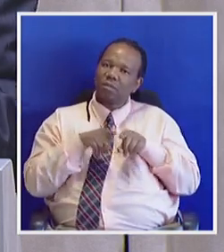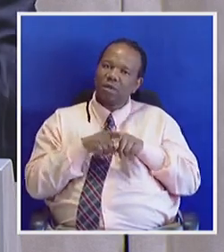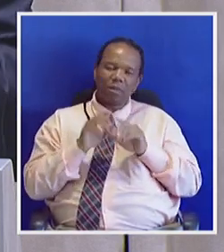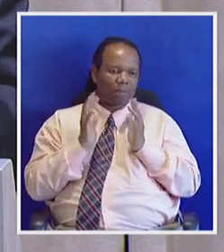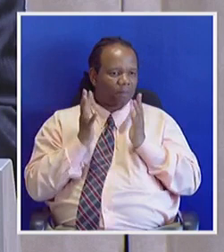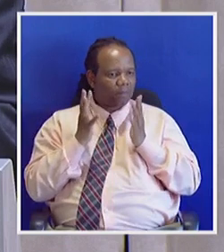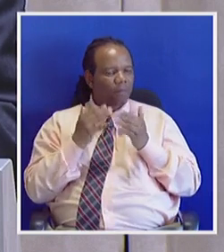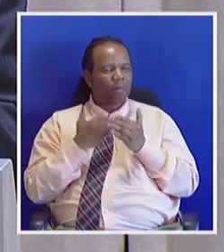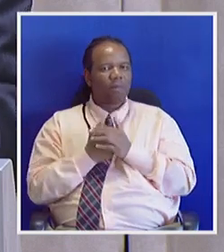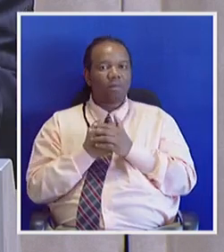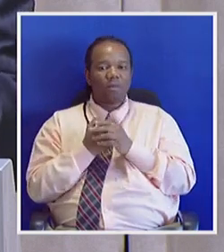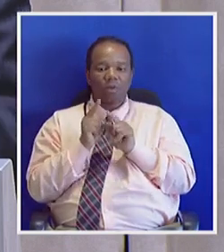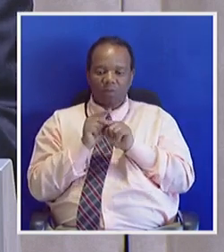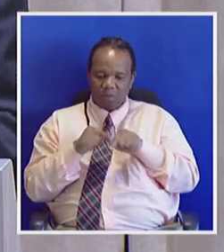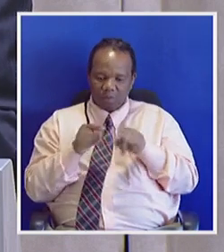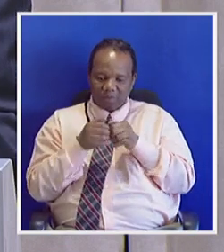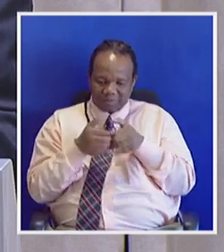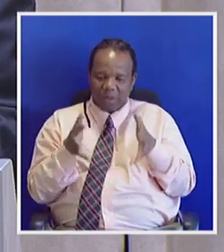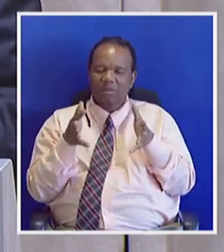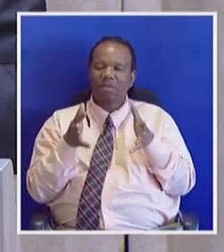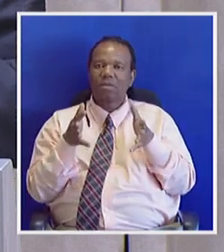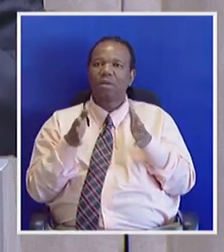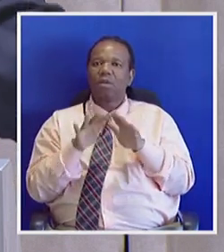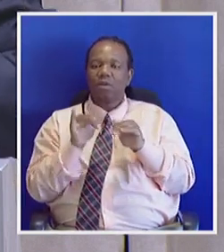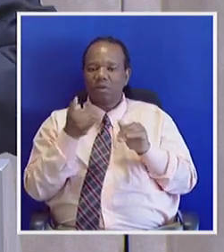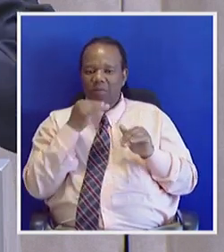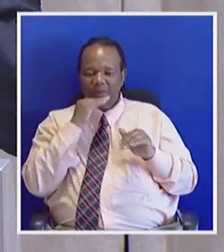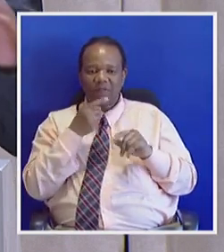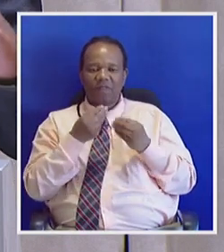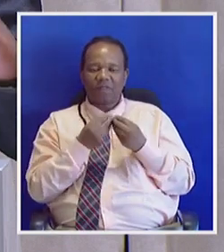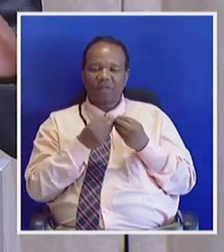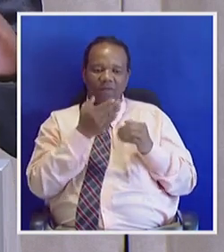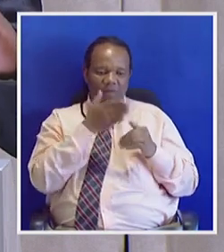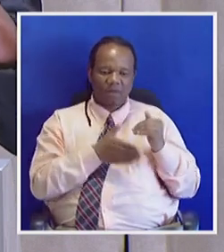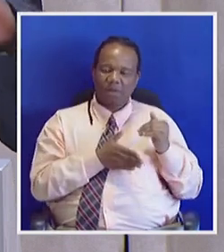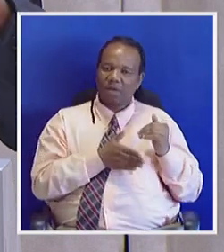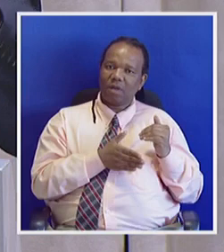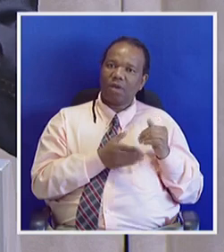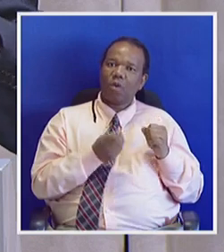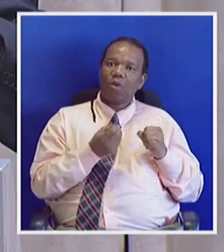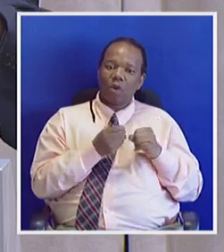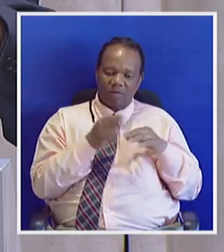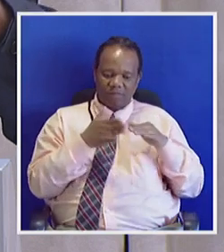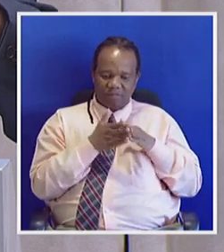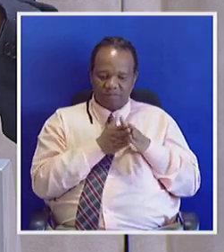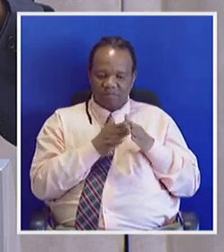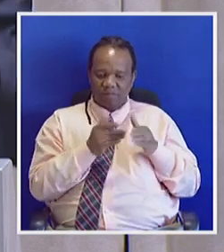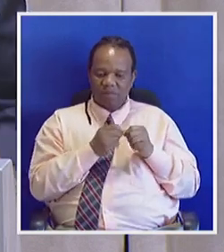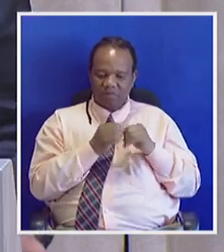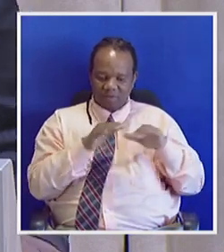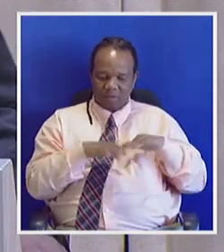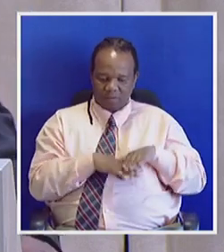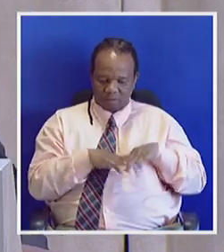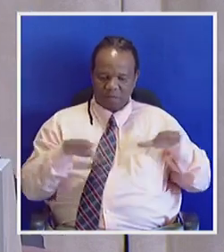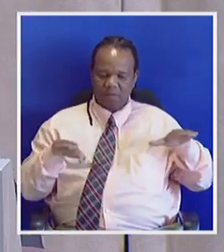that it is a start. It is not the end. We now have a baseline from which we can give